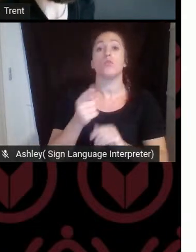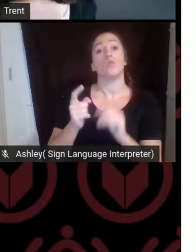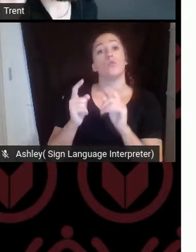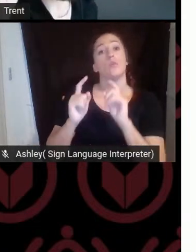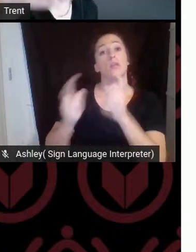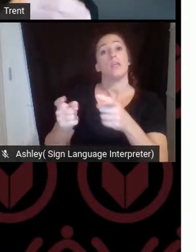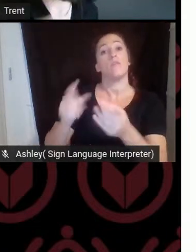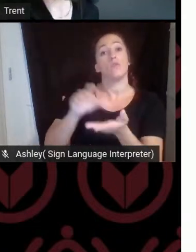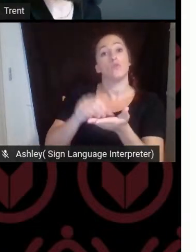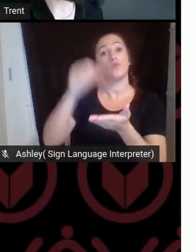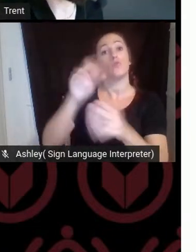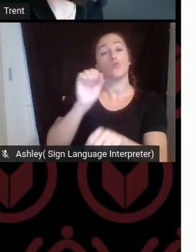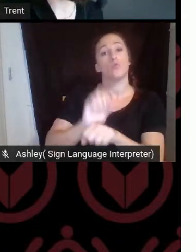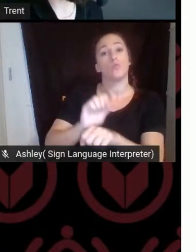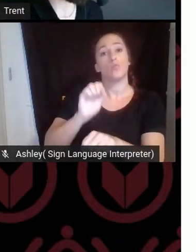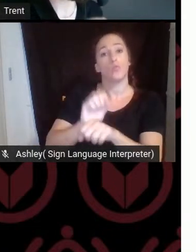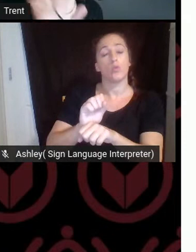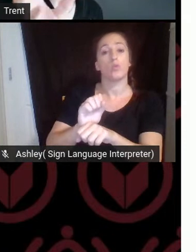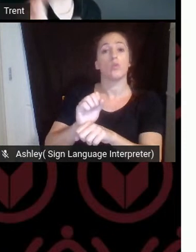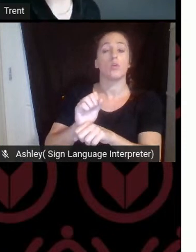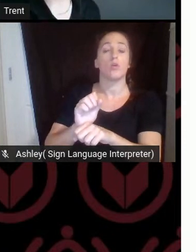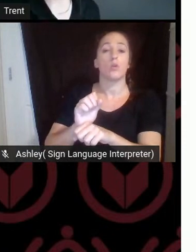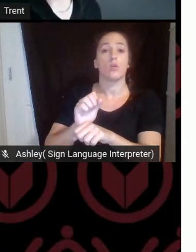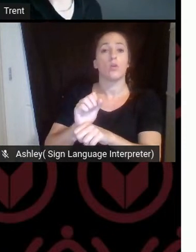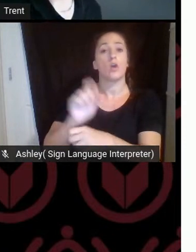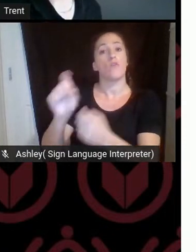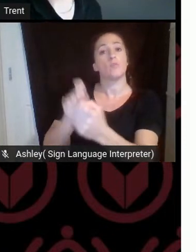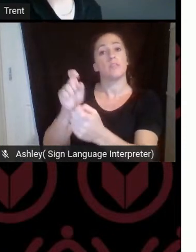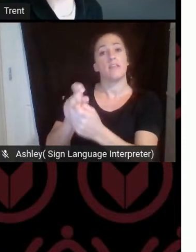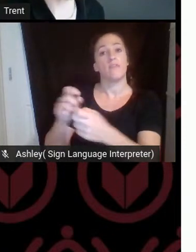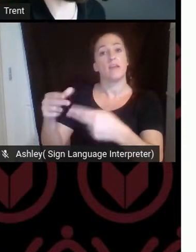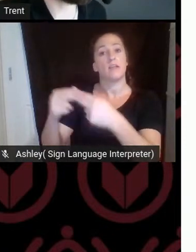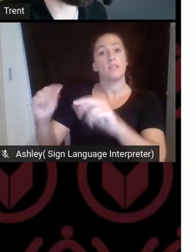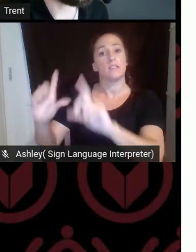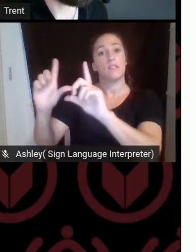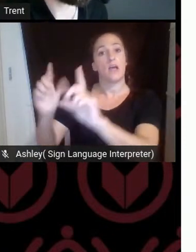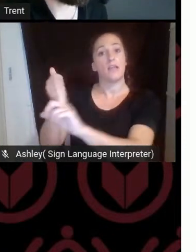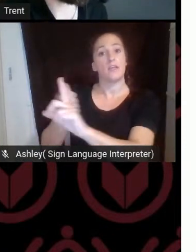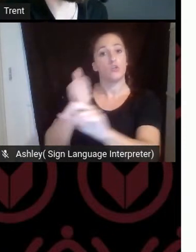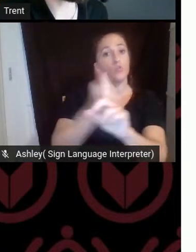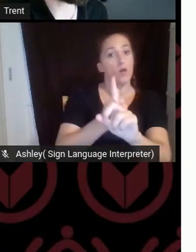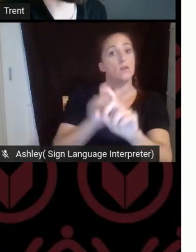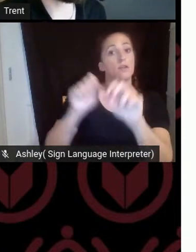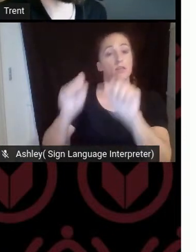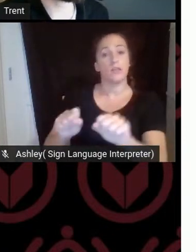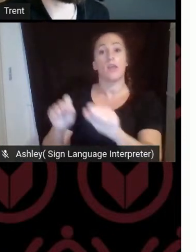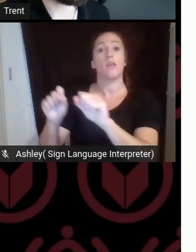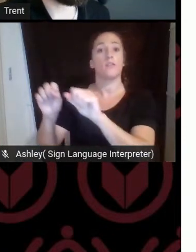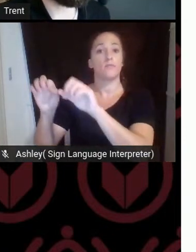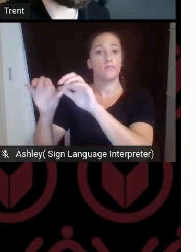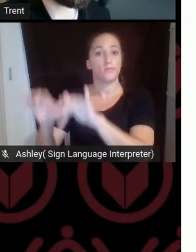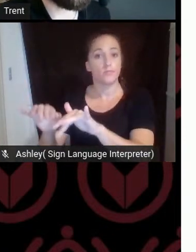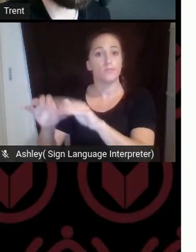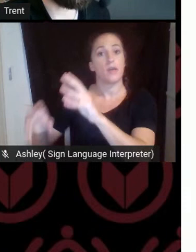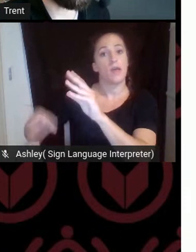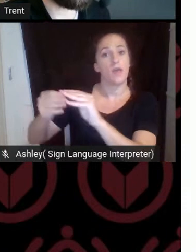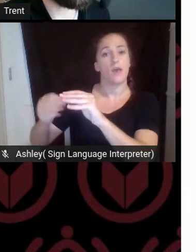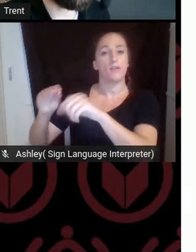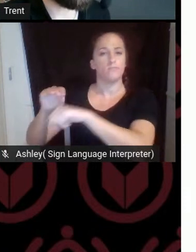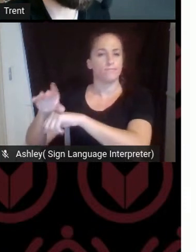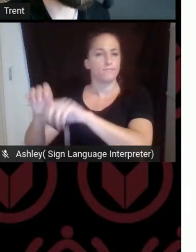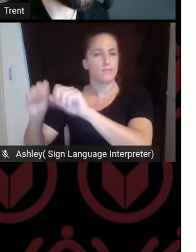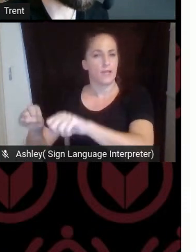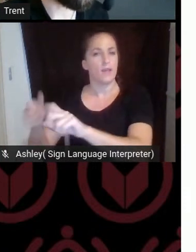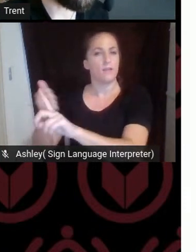example, every student has their own assigned slide and they can edit that. That would be a good use for it. But I think instead, I'm going to select make a copy for